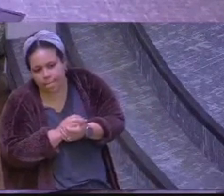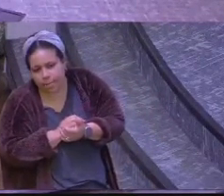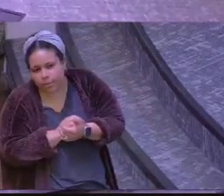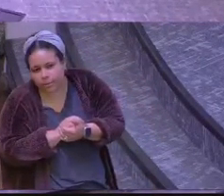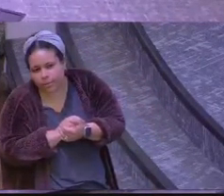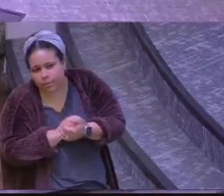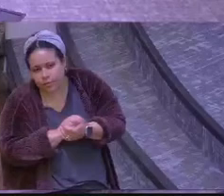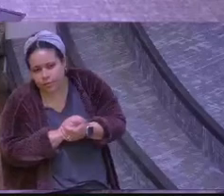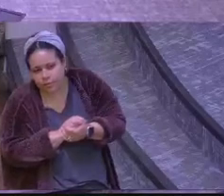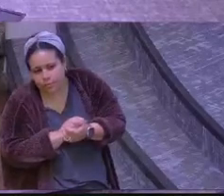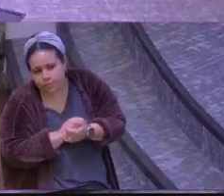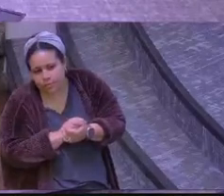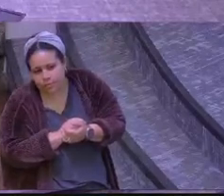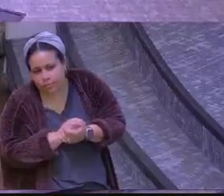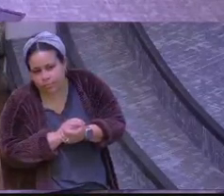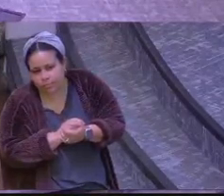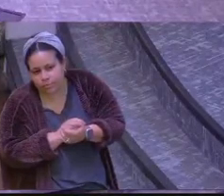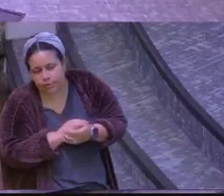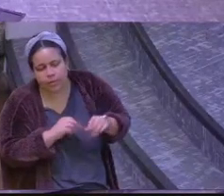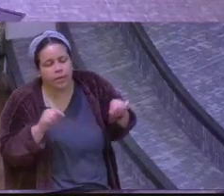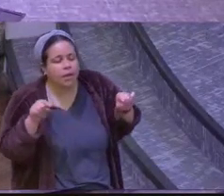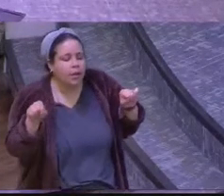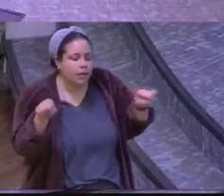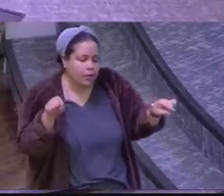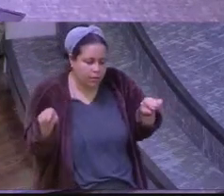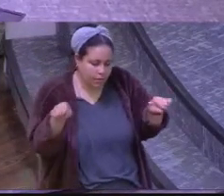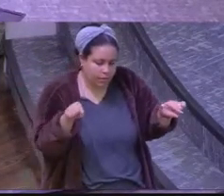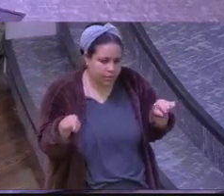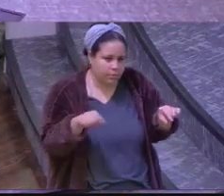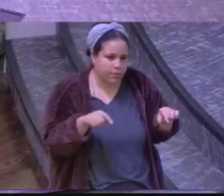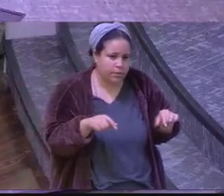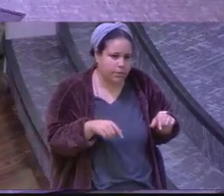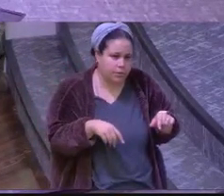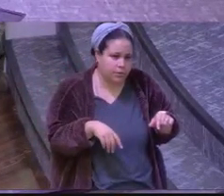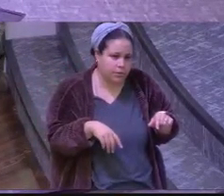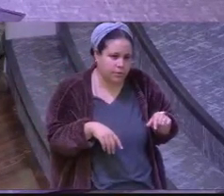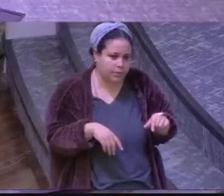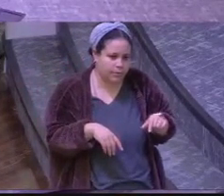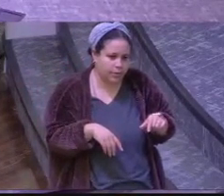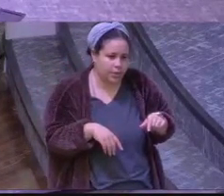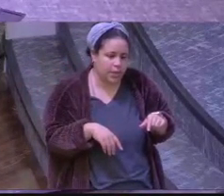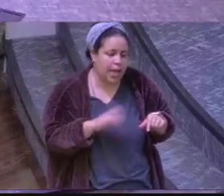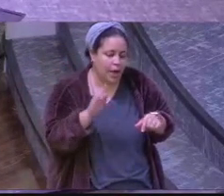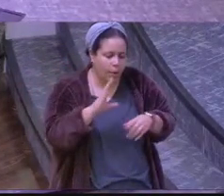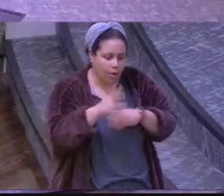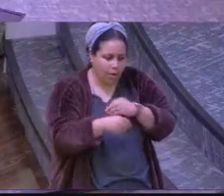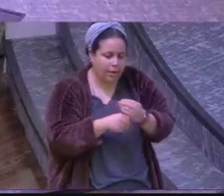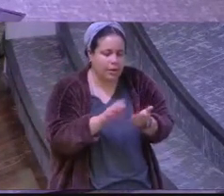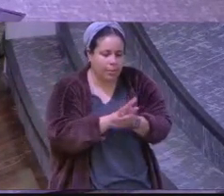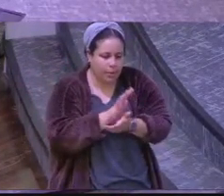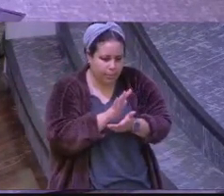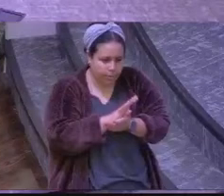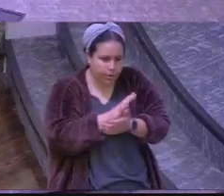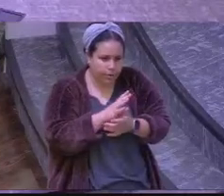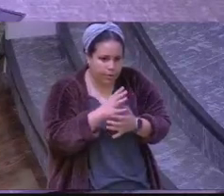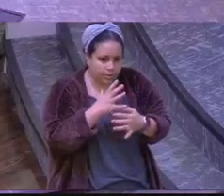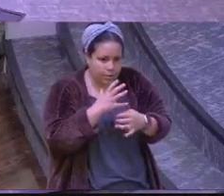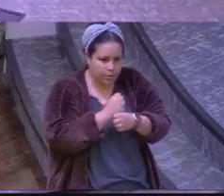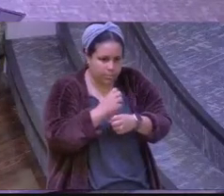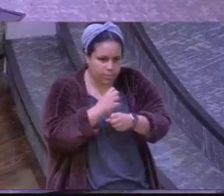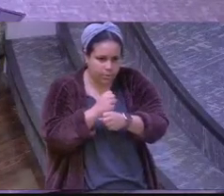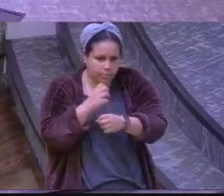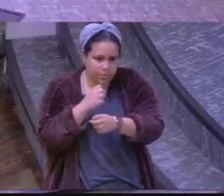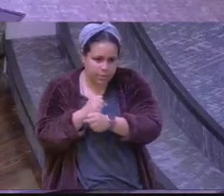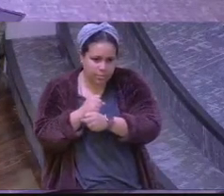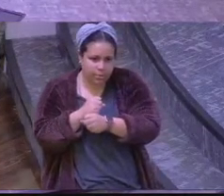it will be set up by like Clark Central, Cedar Shoals. We can do that for you in the front of the notebook, a summary by every school, every location. That would be really